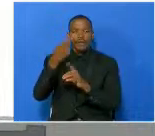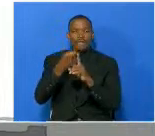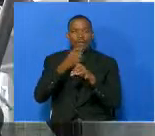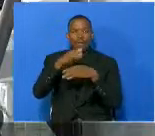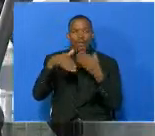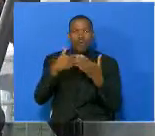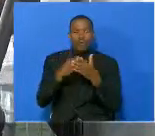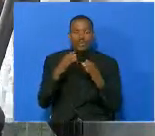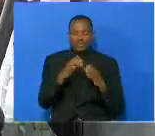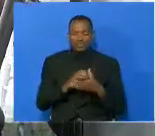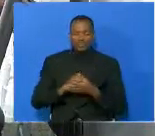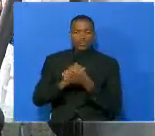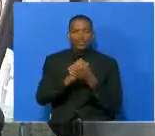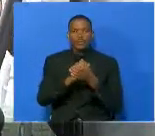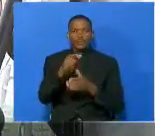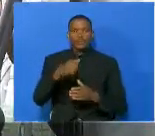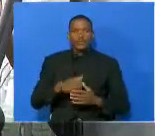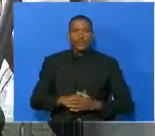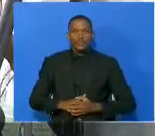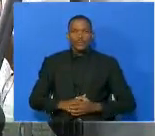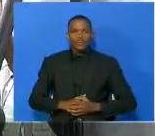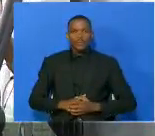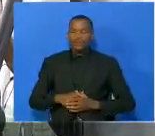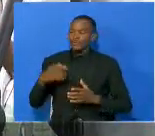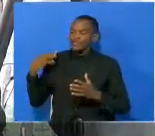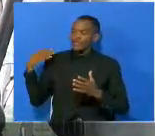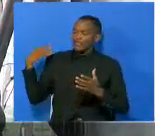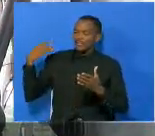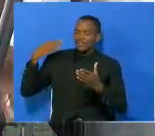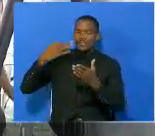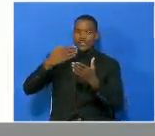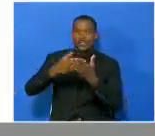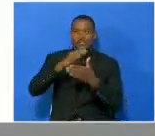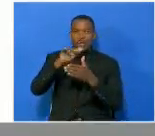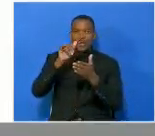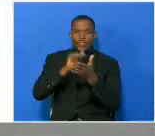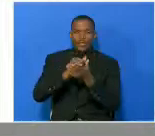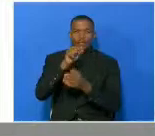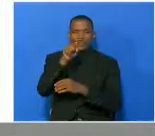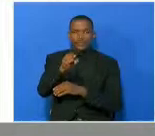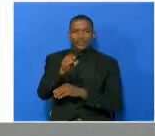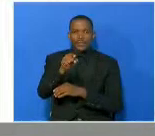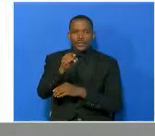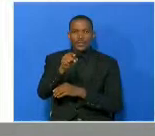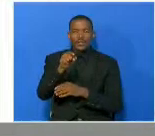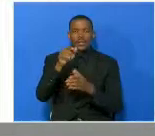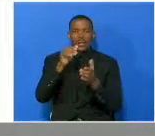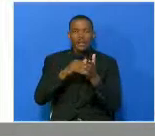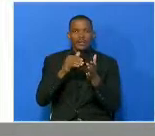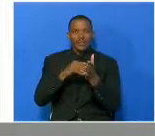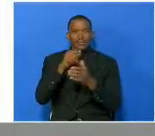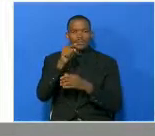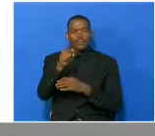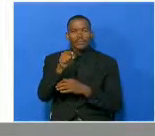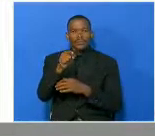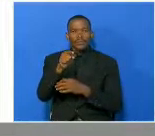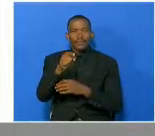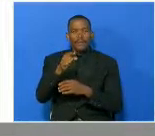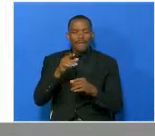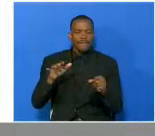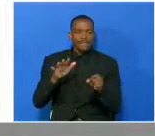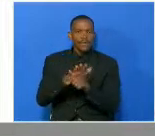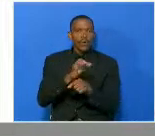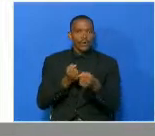our joint pursuits. Since it is establishment and with the full